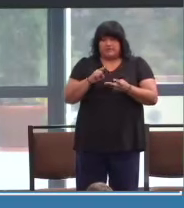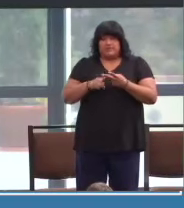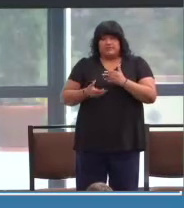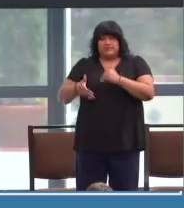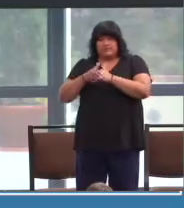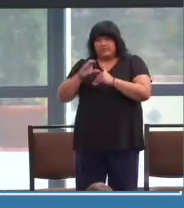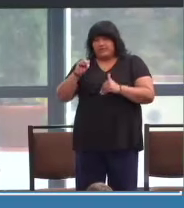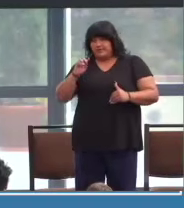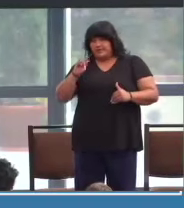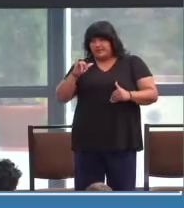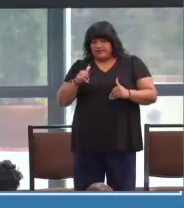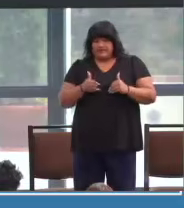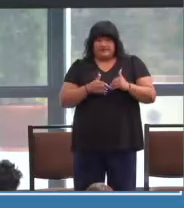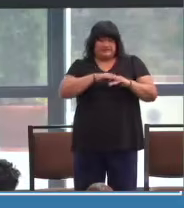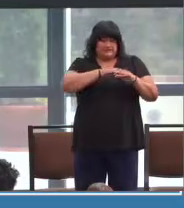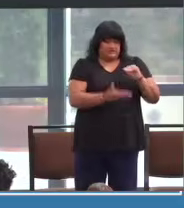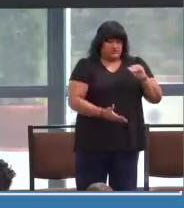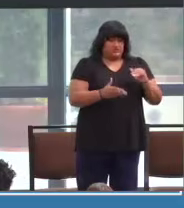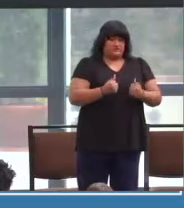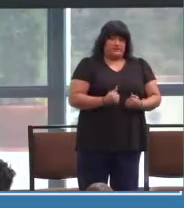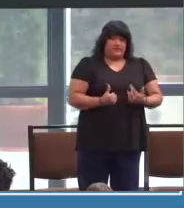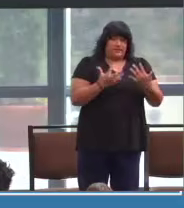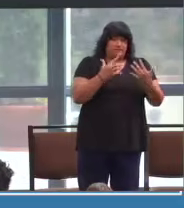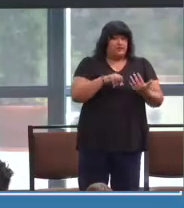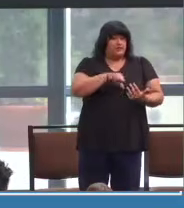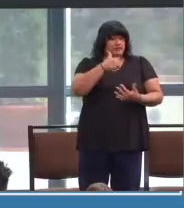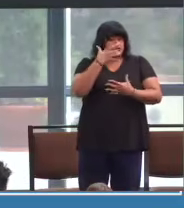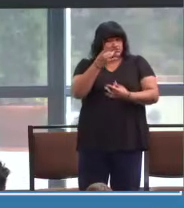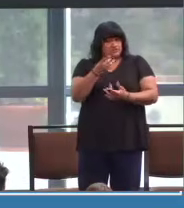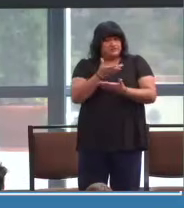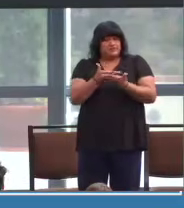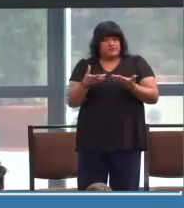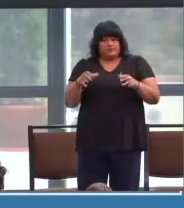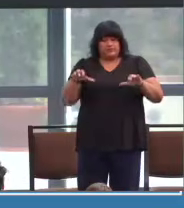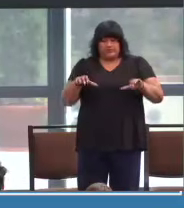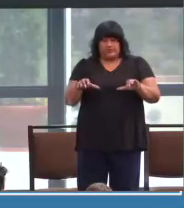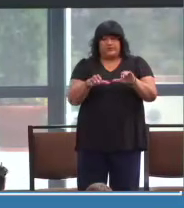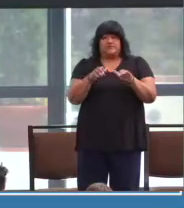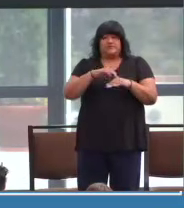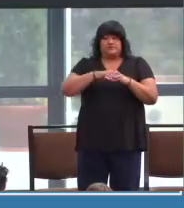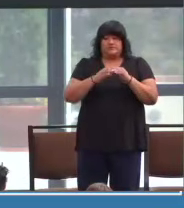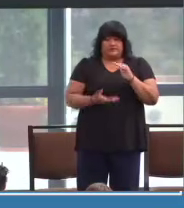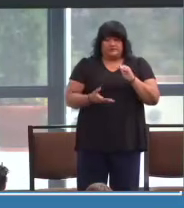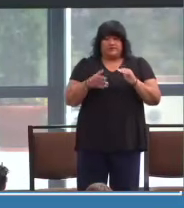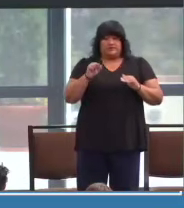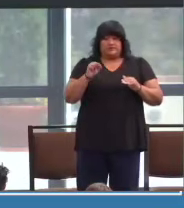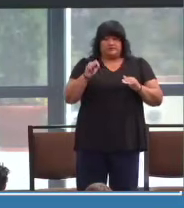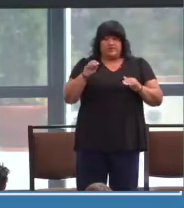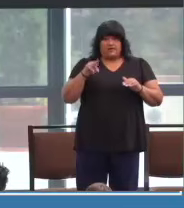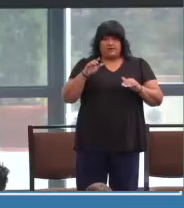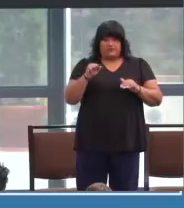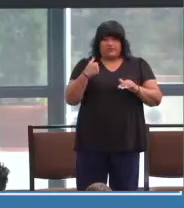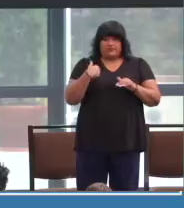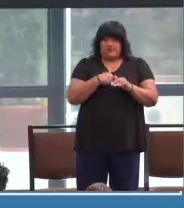decrease flares. Some interesting things it can also do is decrease thrombotic events. So we think that it improves cardiovascular